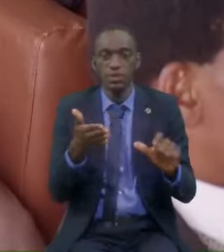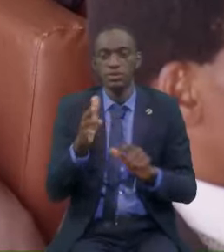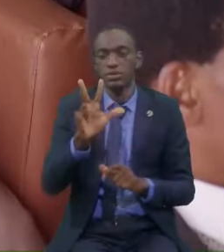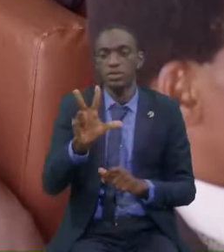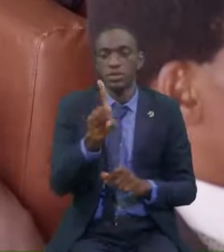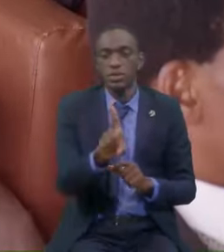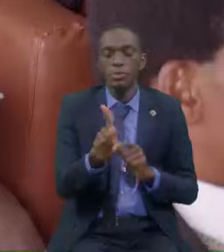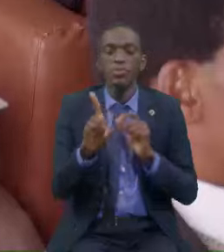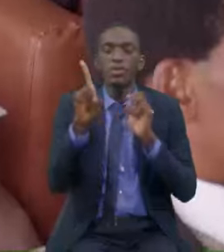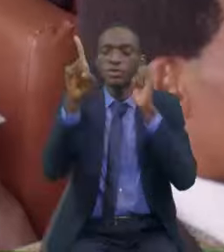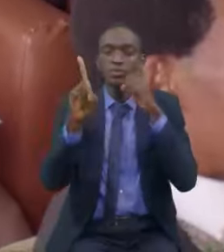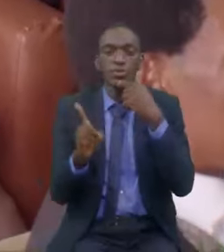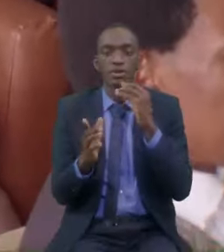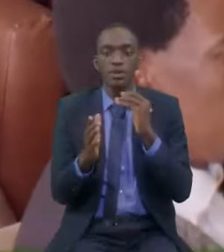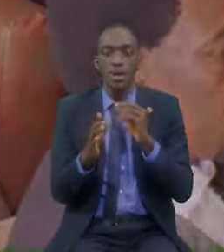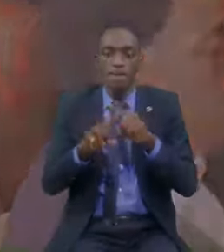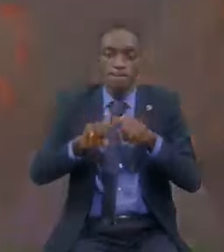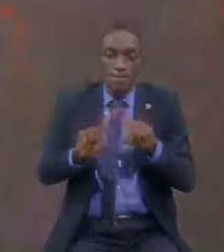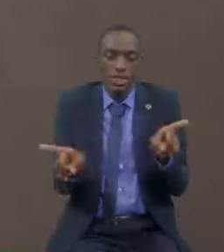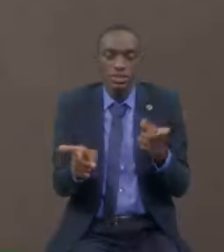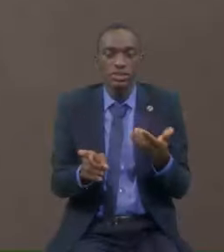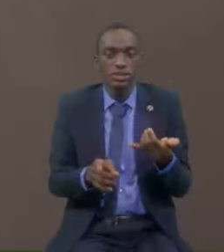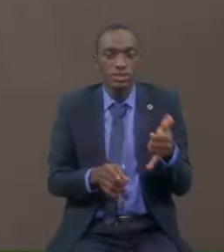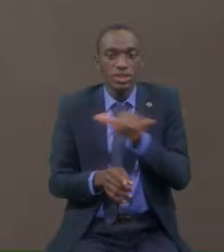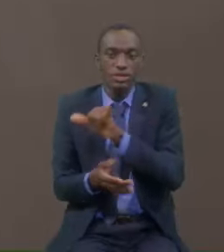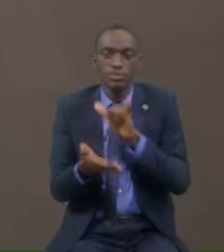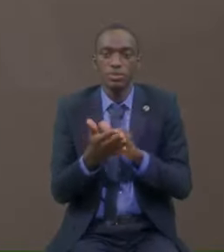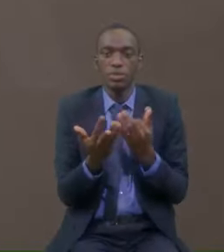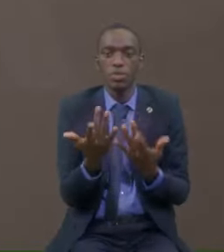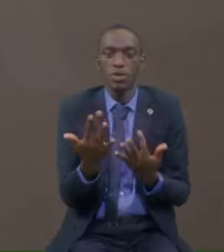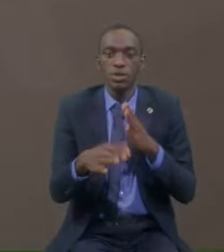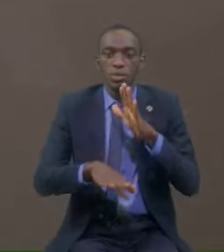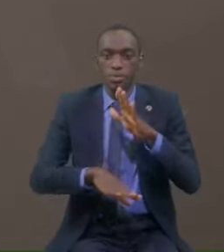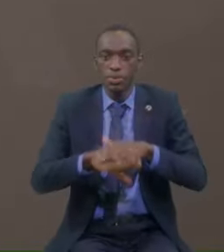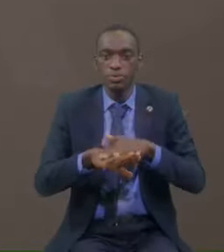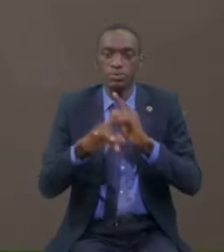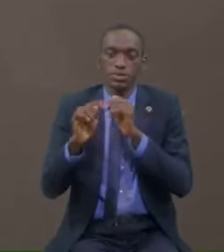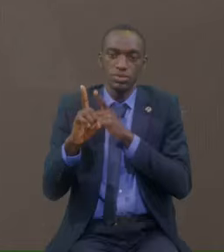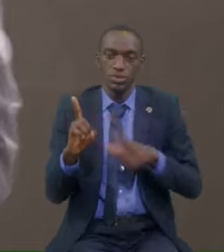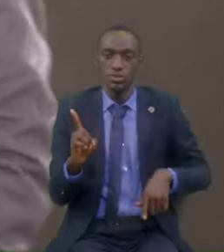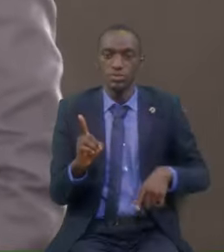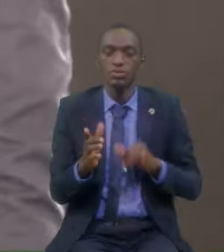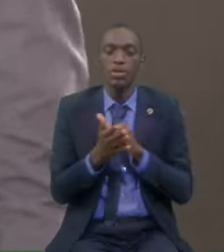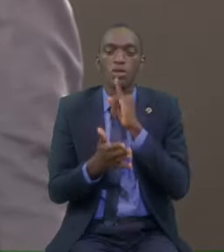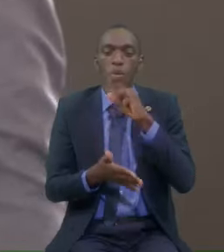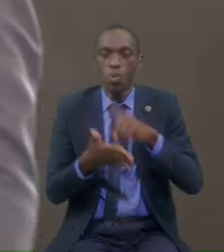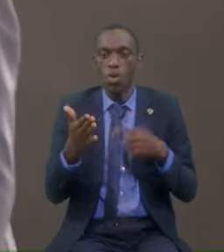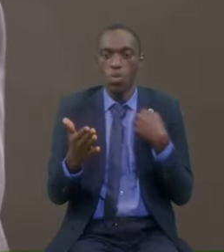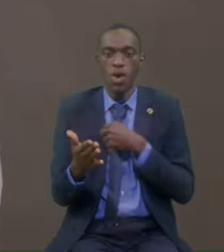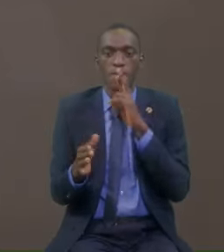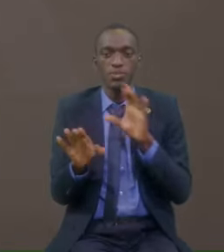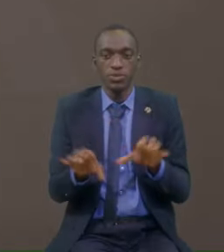but they that wait upon the Lord, that's what we're doing now, we leave every